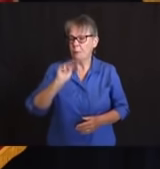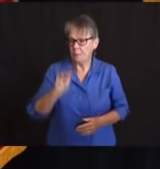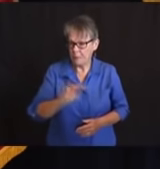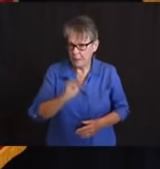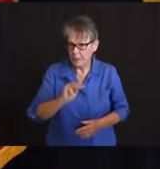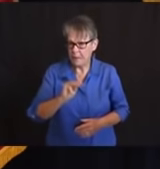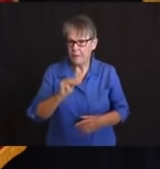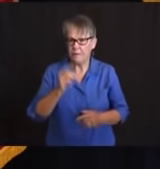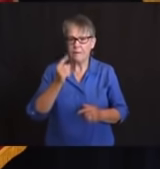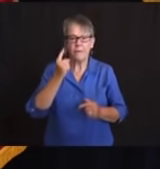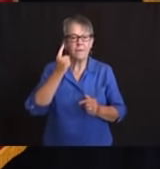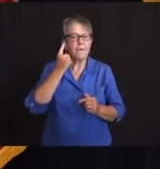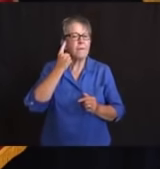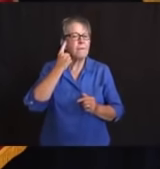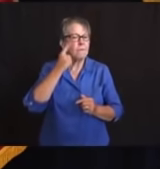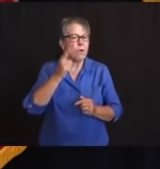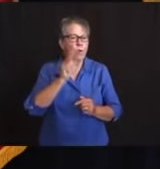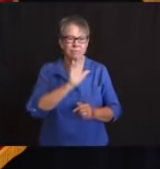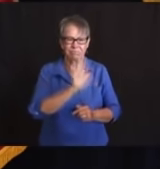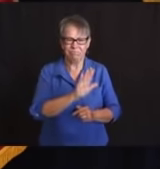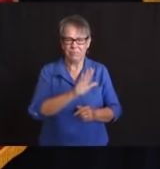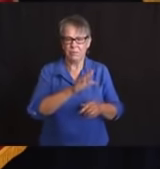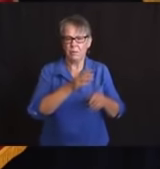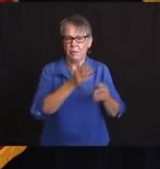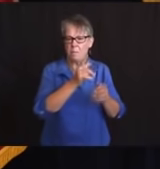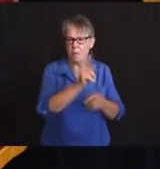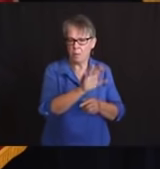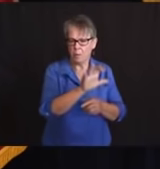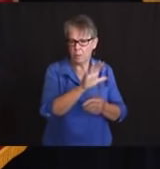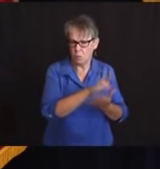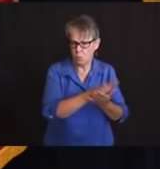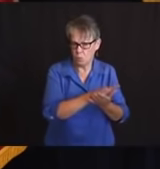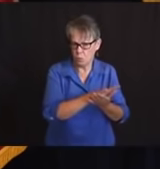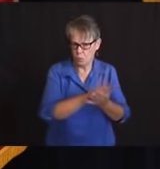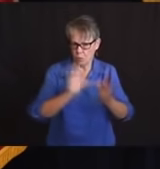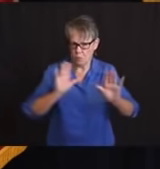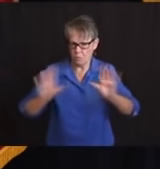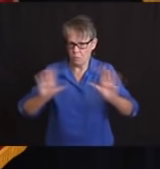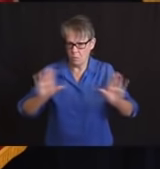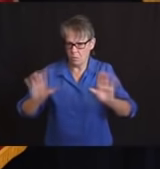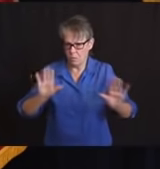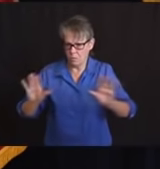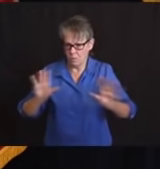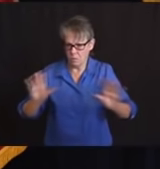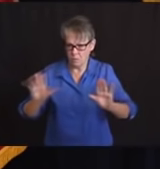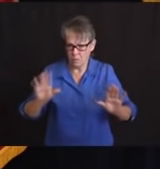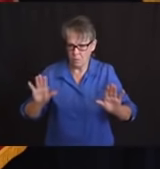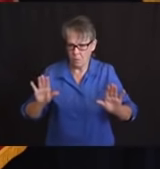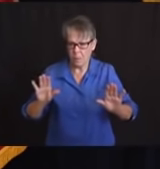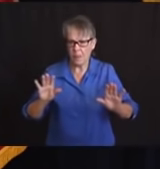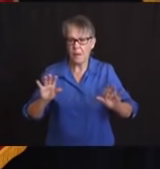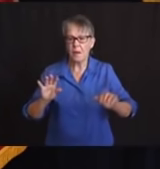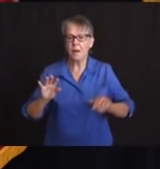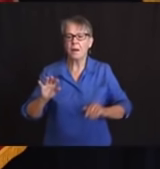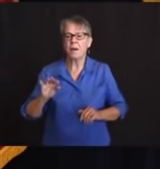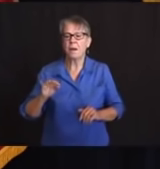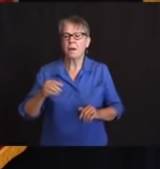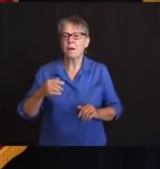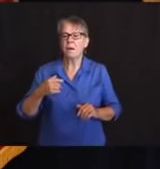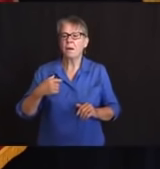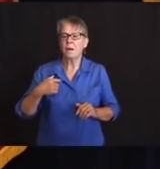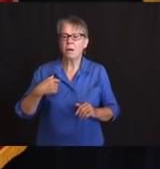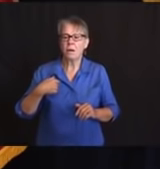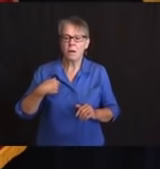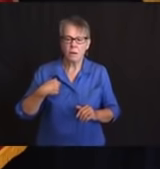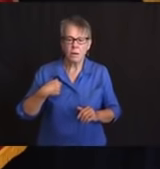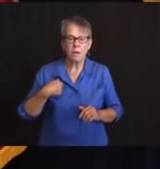funding is available. It's a reimbursement basis, so they purchase the devices and get reimbursed. So that all of those have been approved, and all of